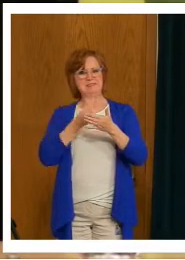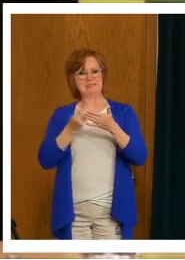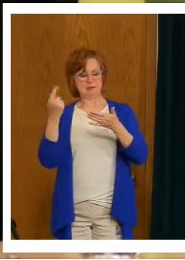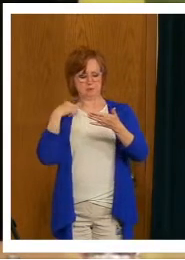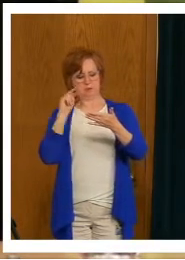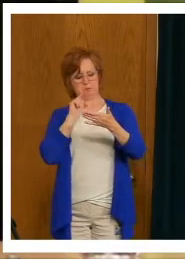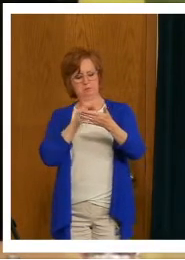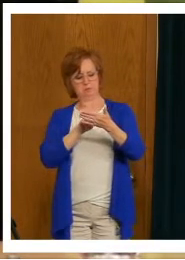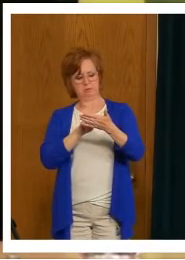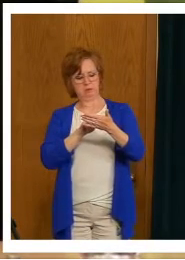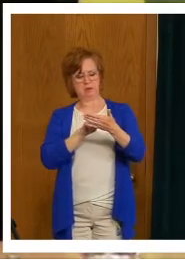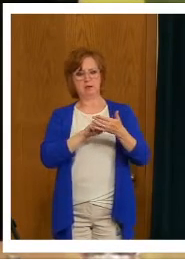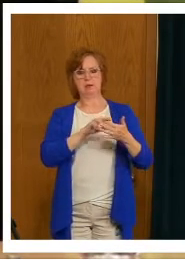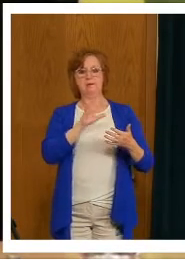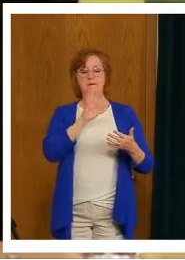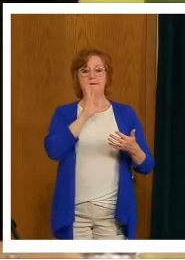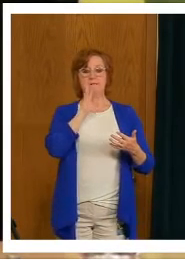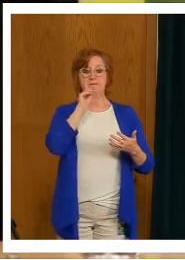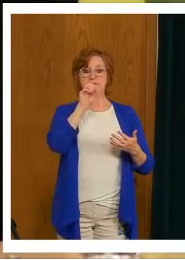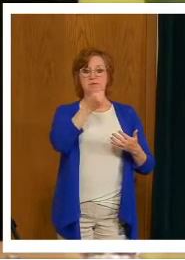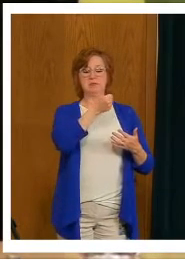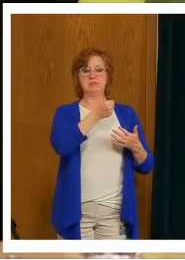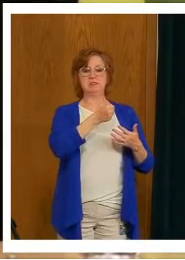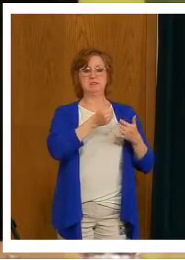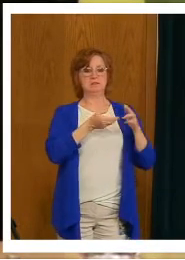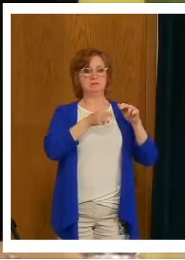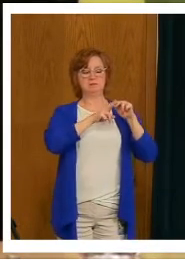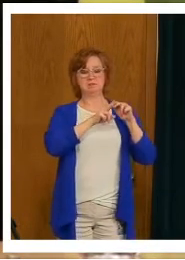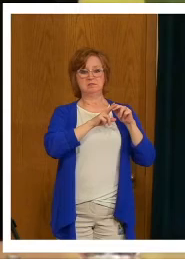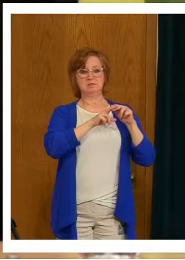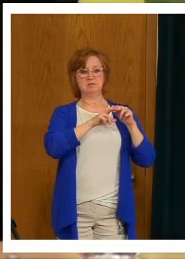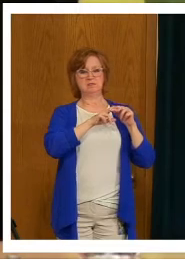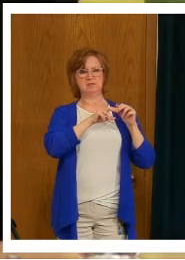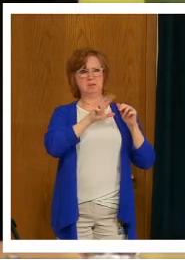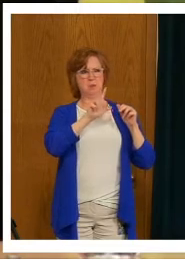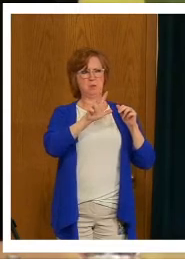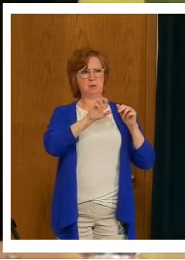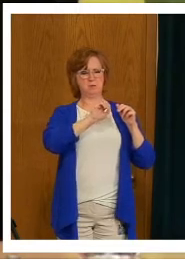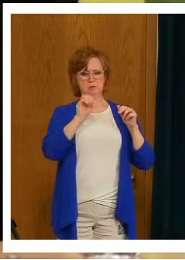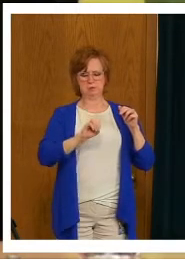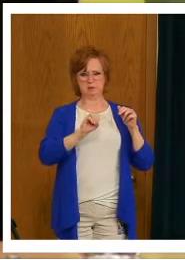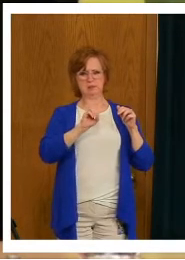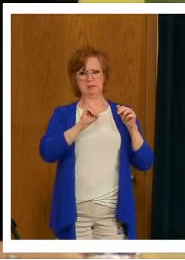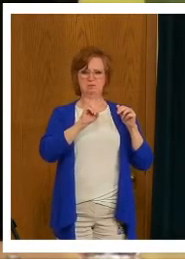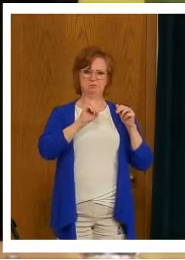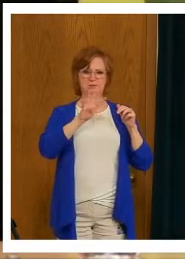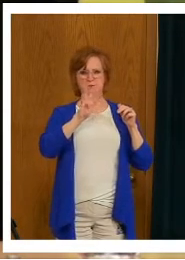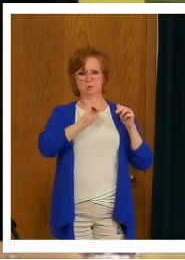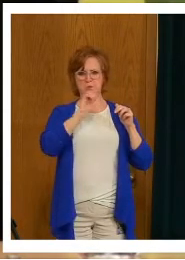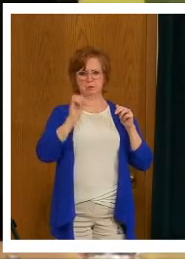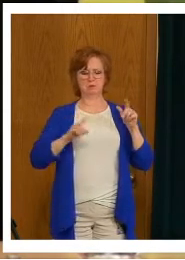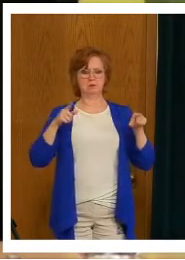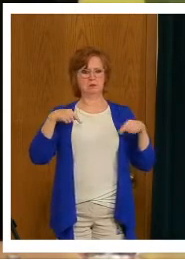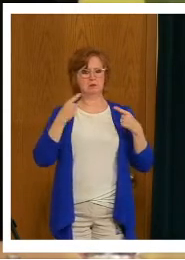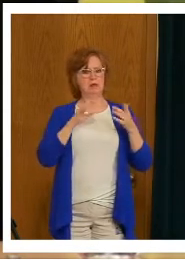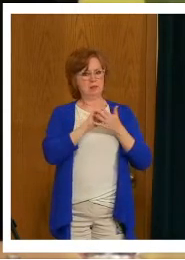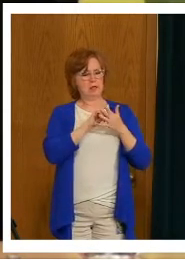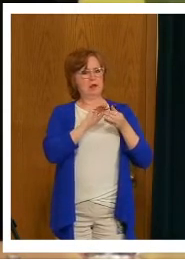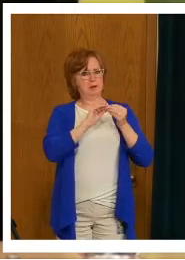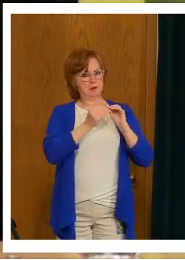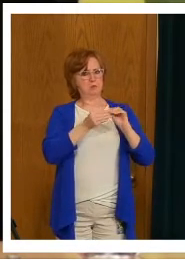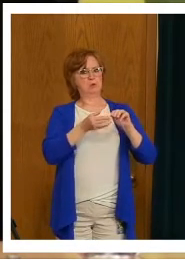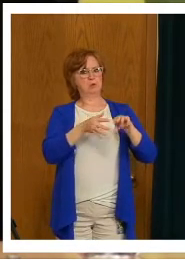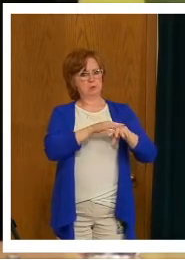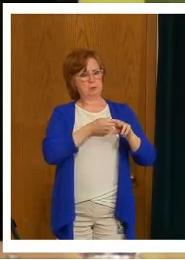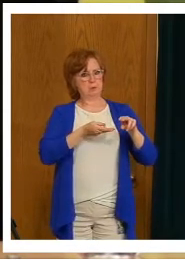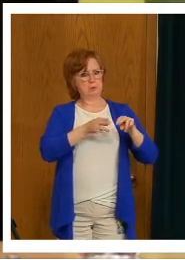to 59 age group is up 3, maybe 4% in 4 or 5 days. So it's still continuing to climb. The 40 to 49 age group was